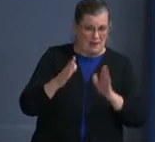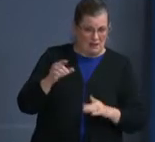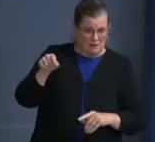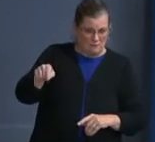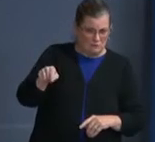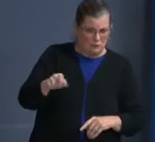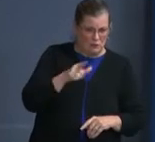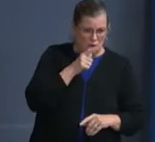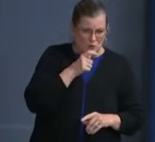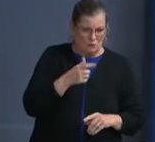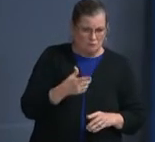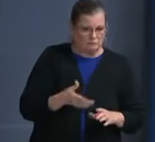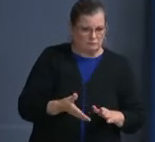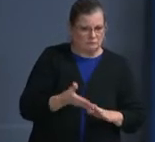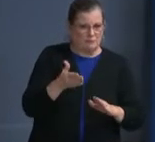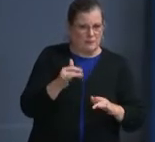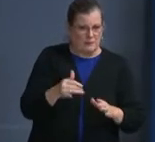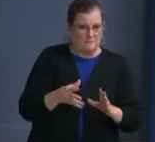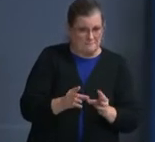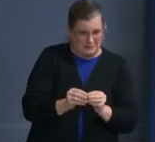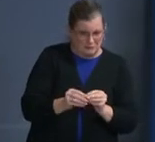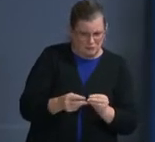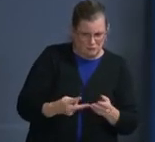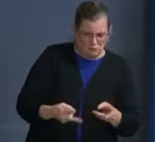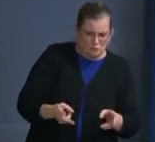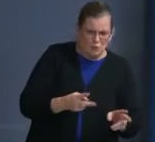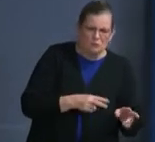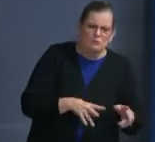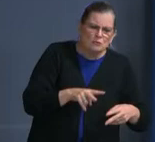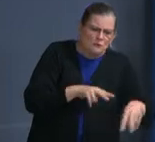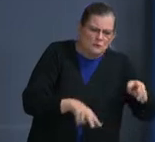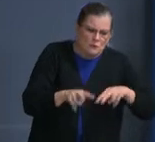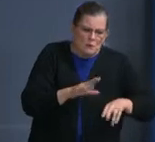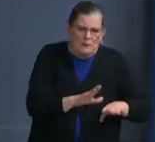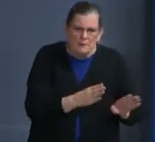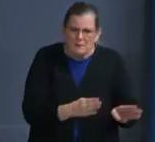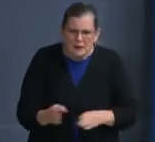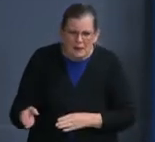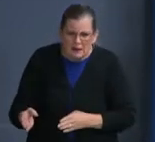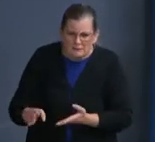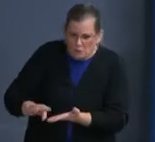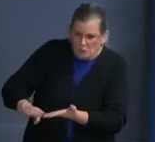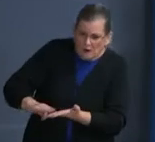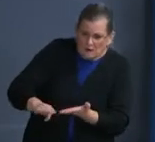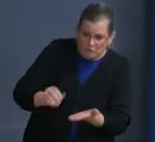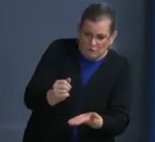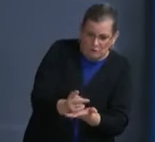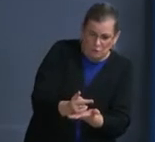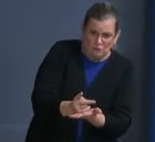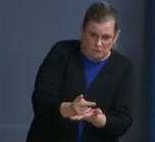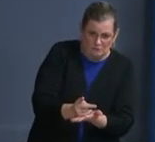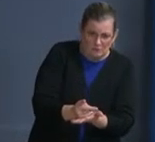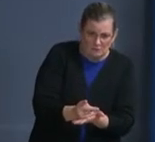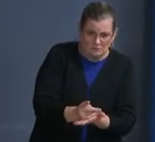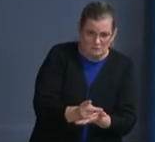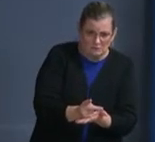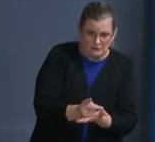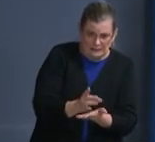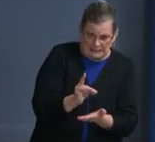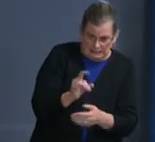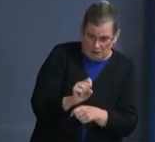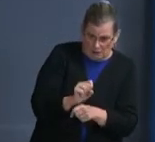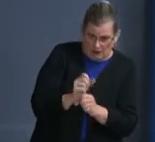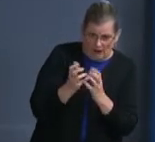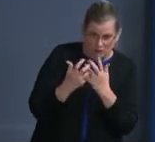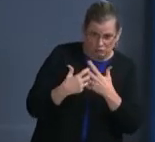meeting. DC Health reviewed their plans, and a waiver was approved. The work of Congress, as we've